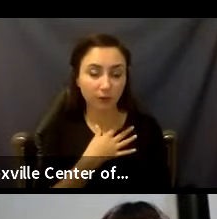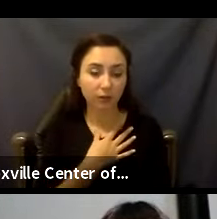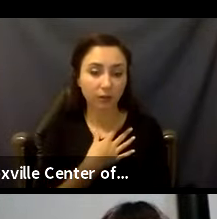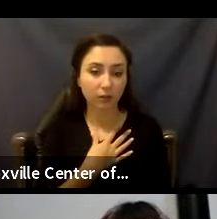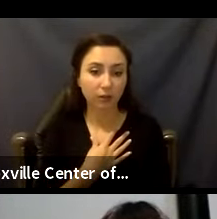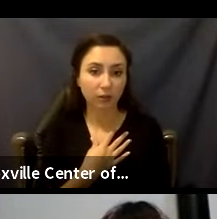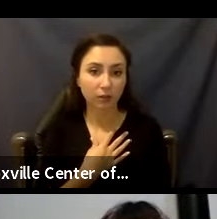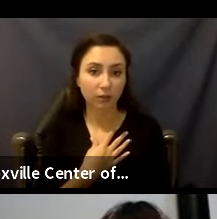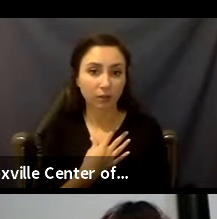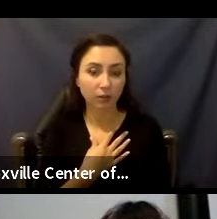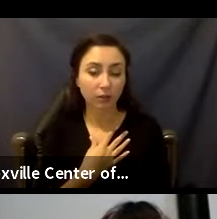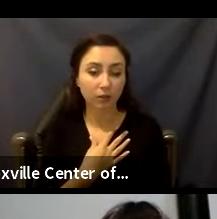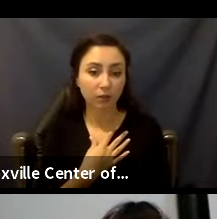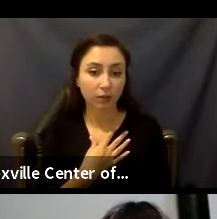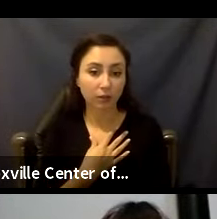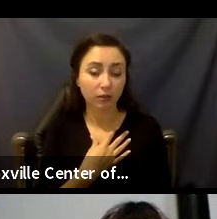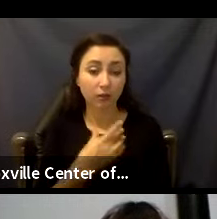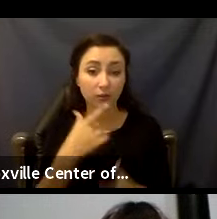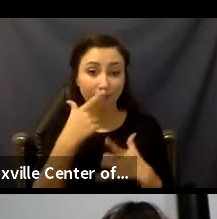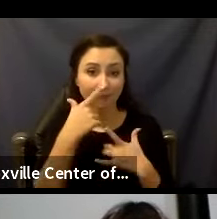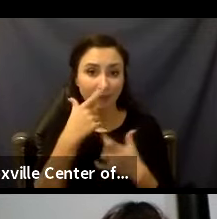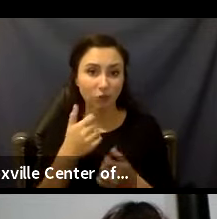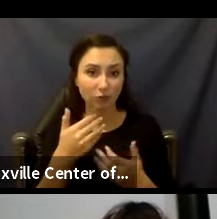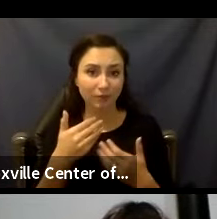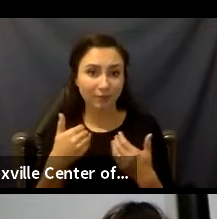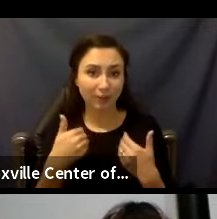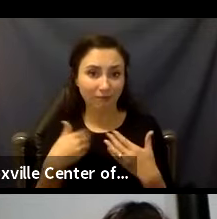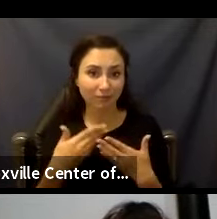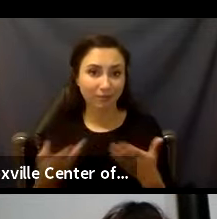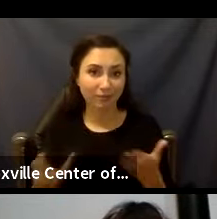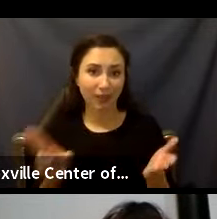in the interest of getting things signed and finalized,